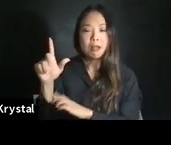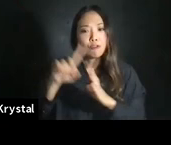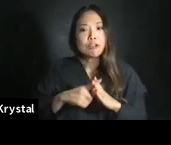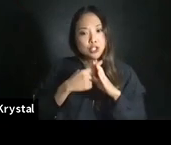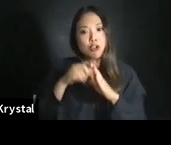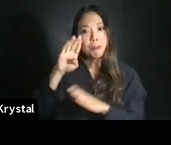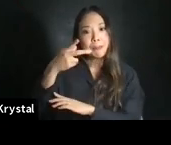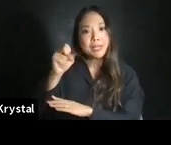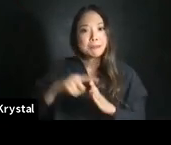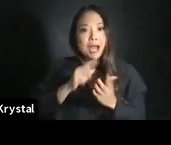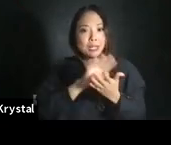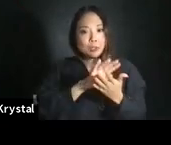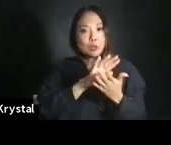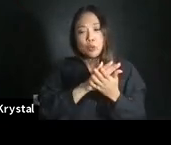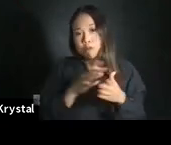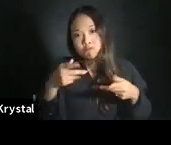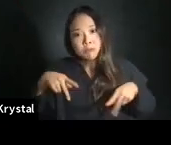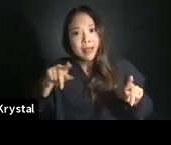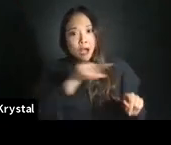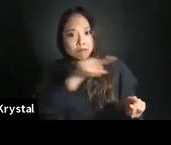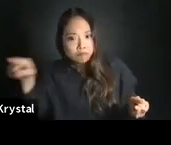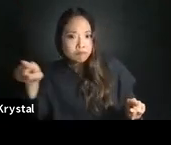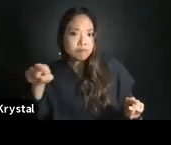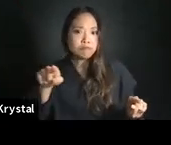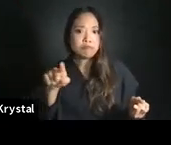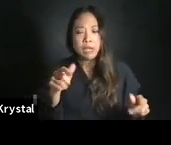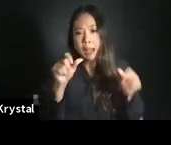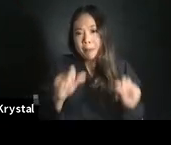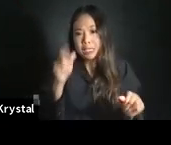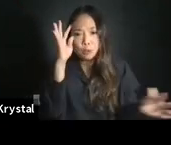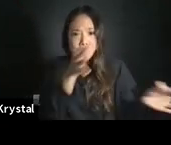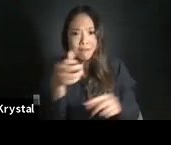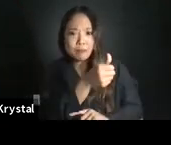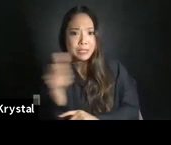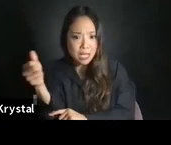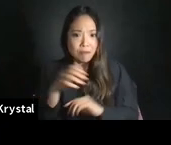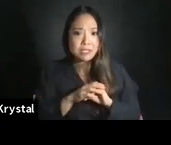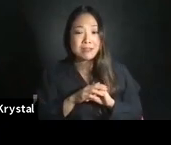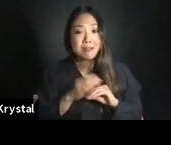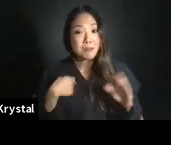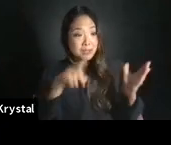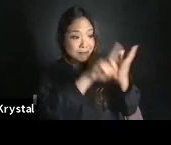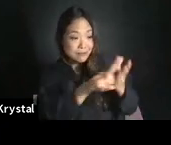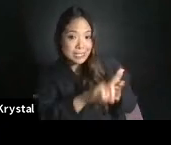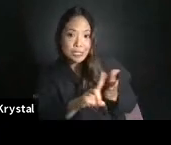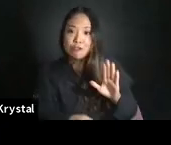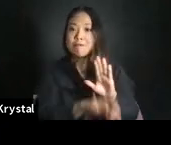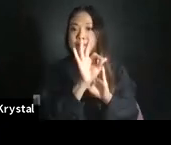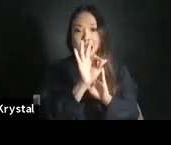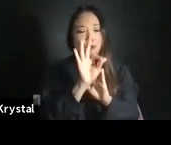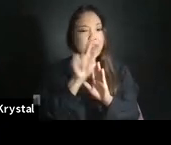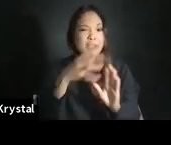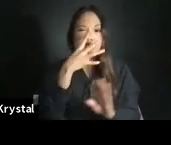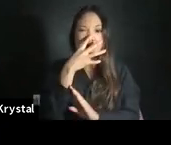investigation points to years of academic decline as well as apparent disregard for district and state mandates regarding